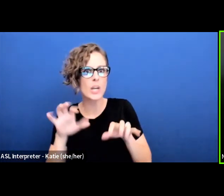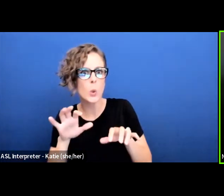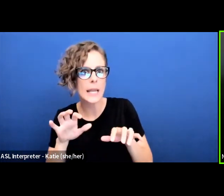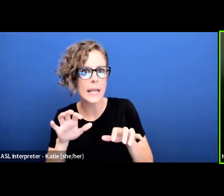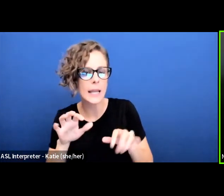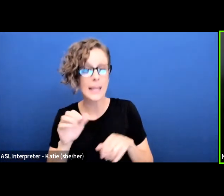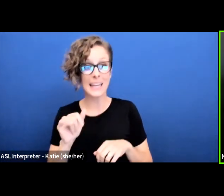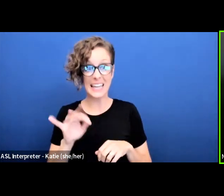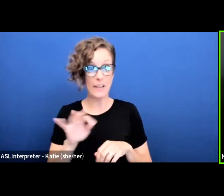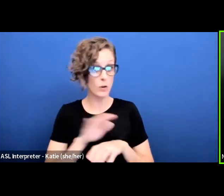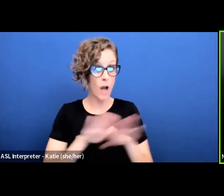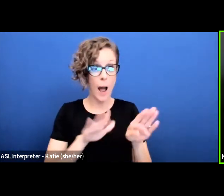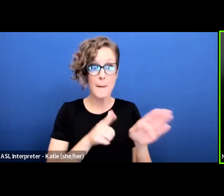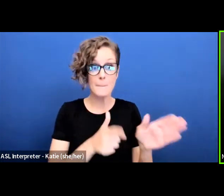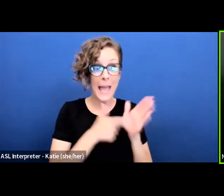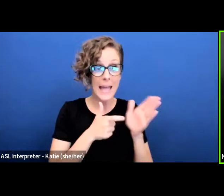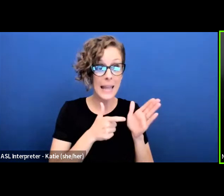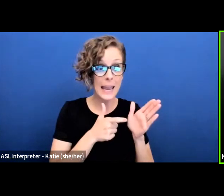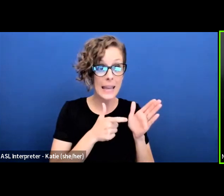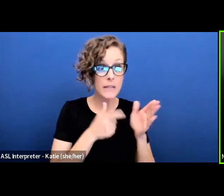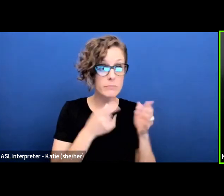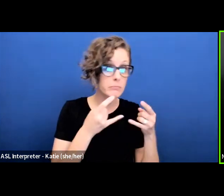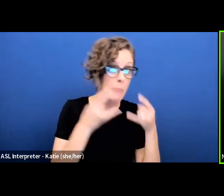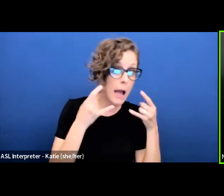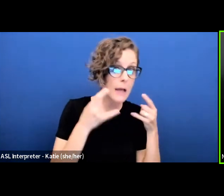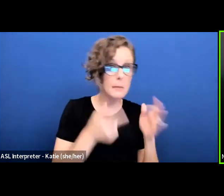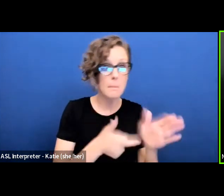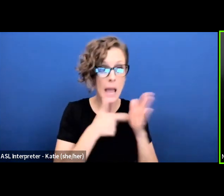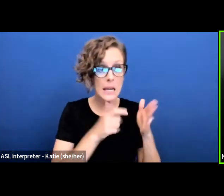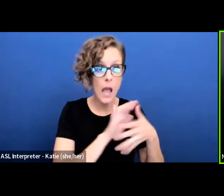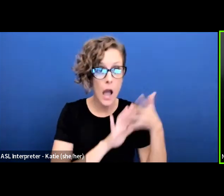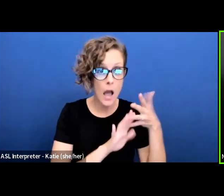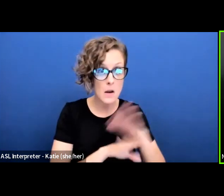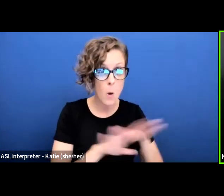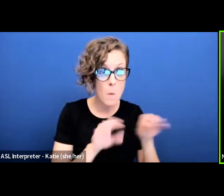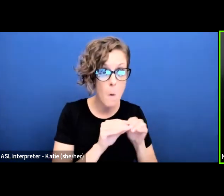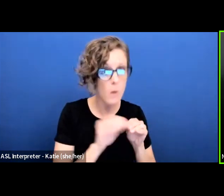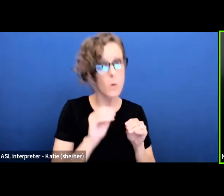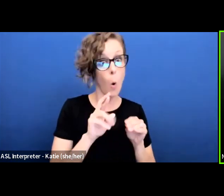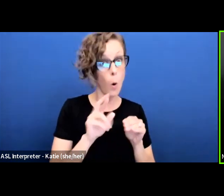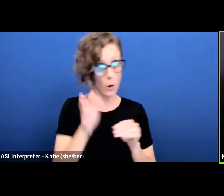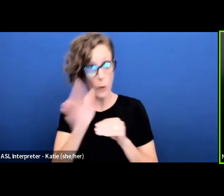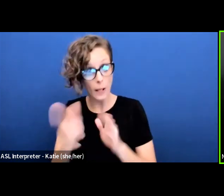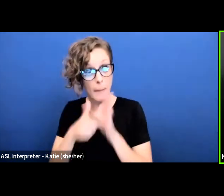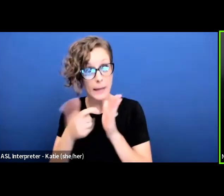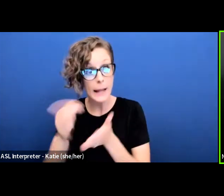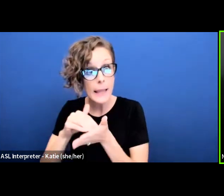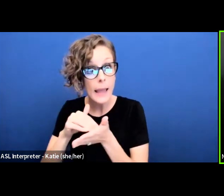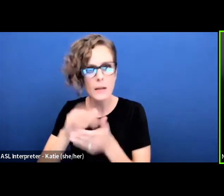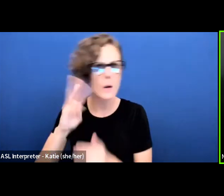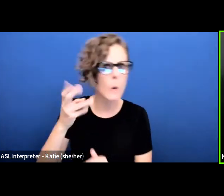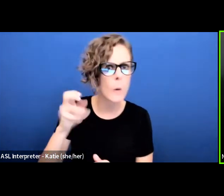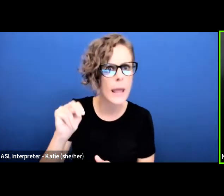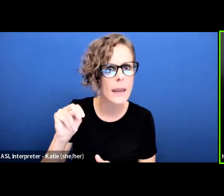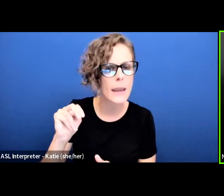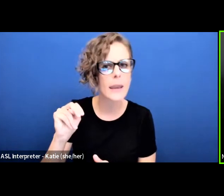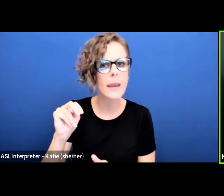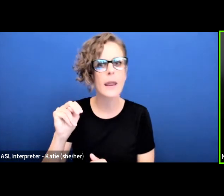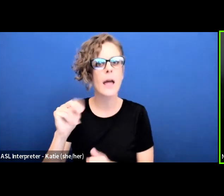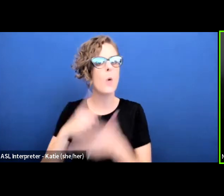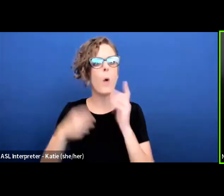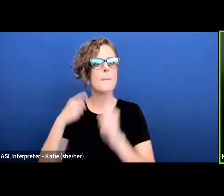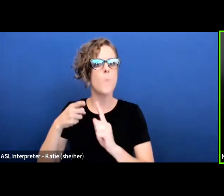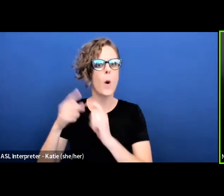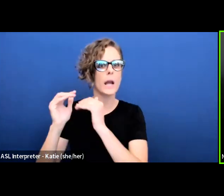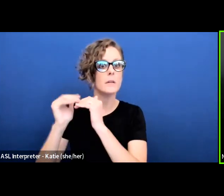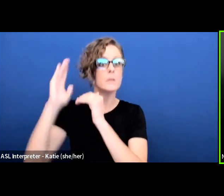mandate things, probably very much anymore? Or when are we going to mandate things again? Is there a threshold at which we say, you know what, we got to